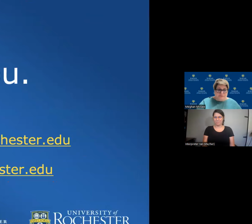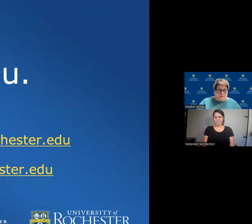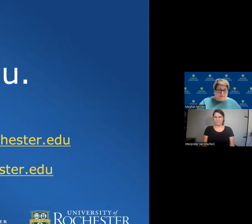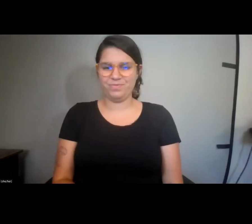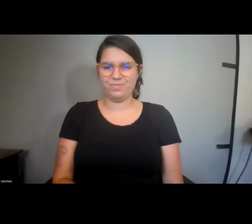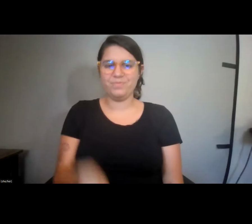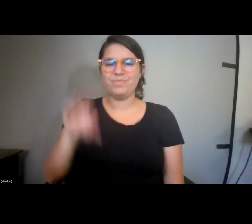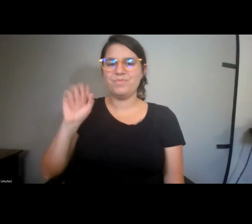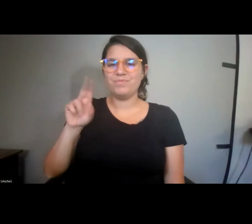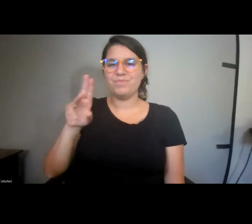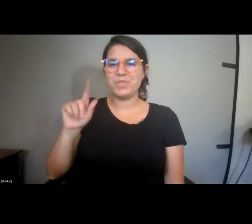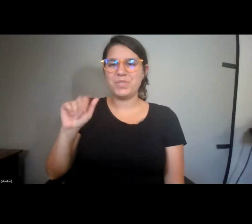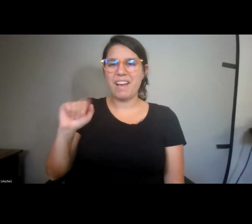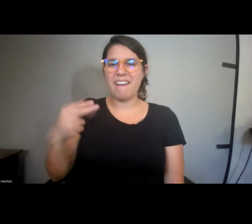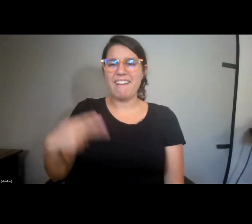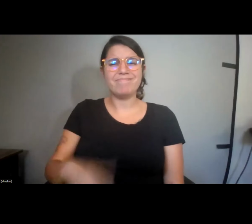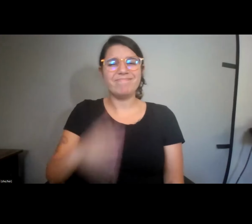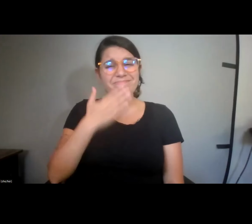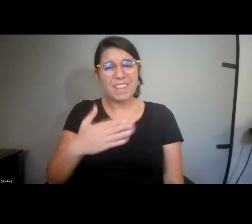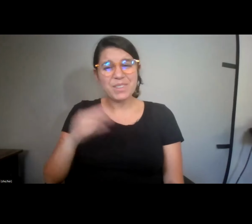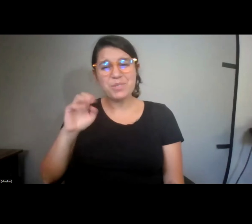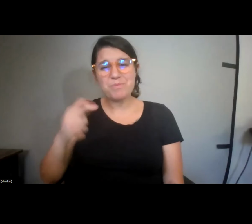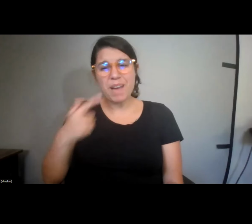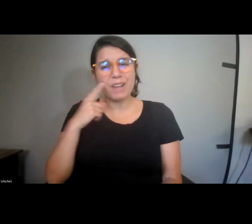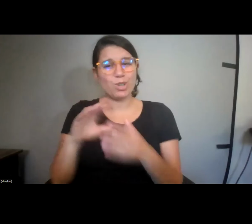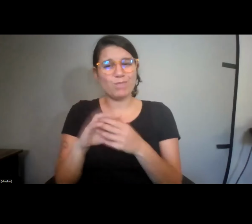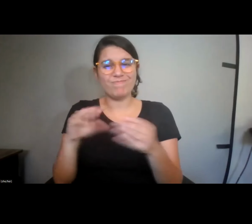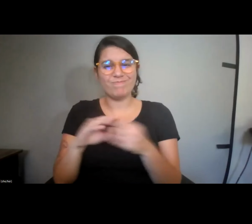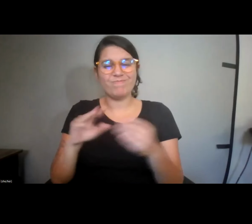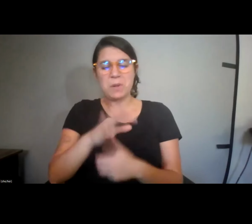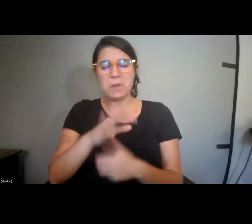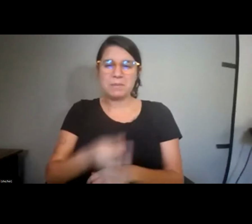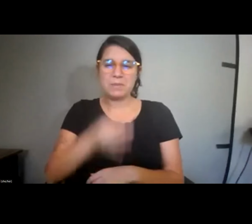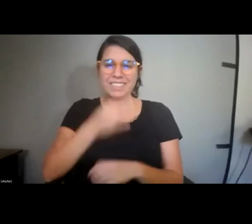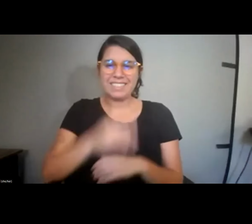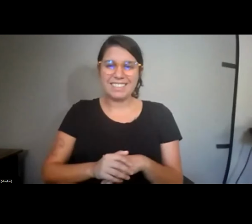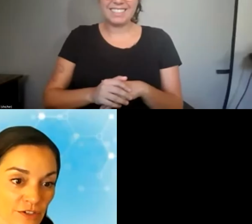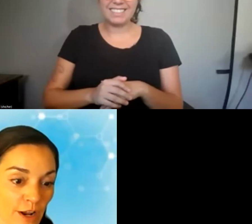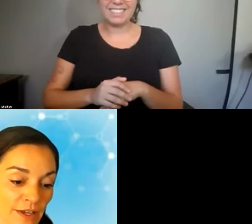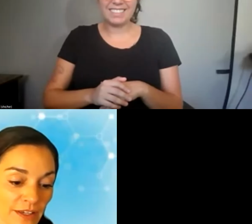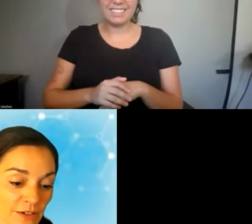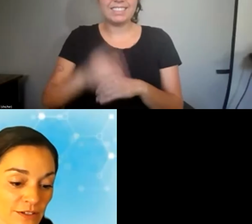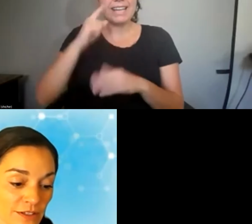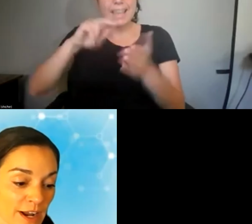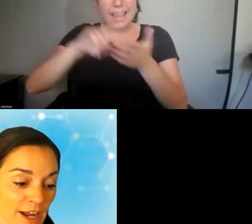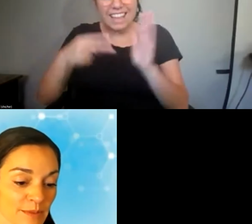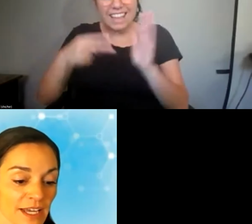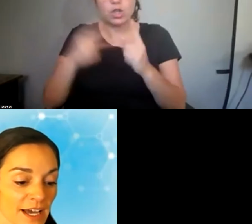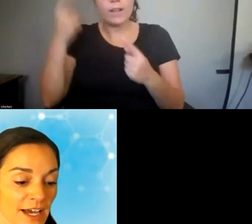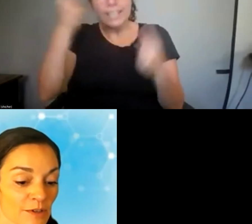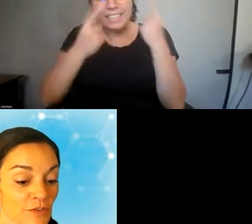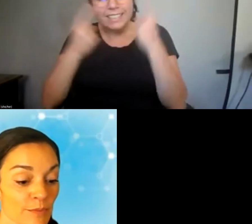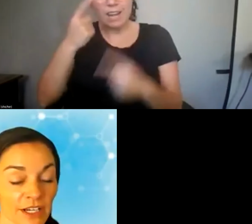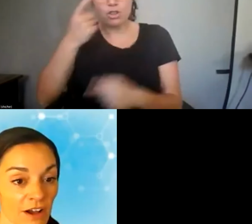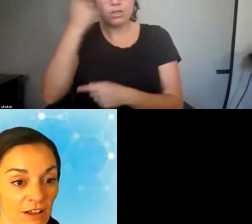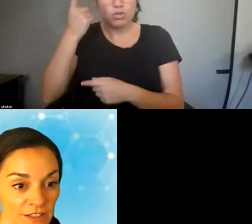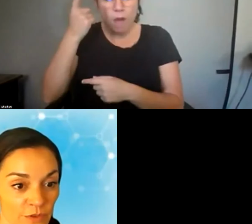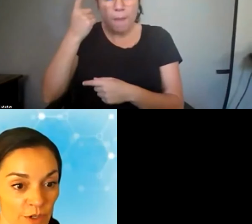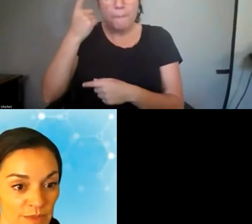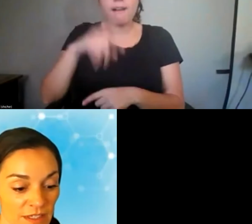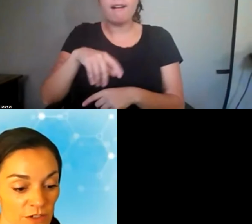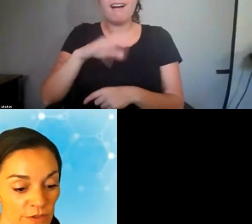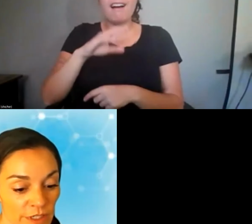Meg, thank you so much for sharing your expertise, because this intentional consideration of trauma that you described, of trauma in all